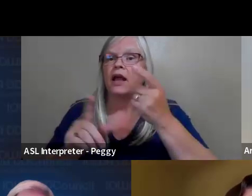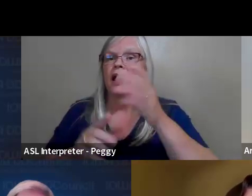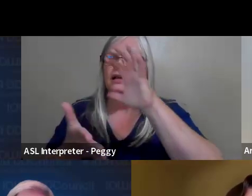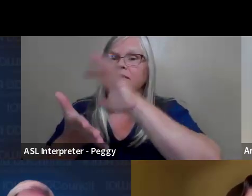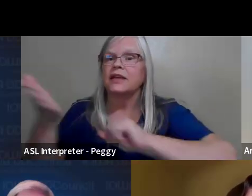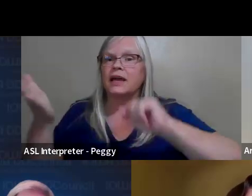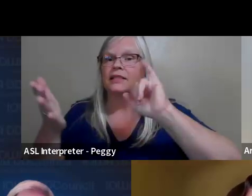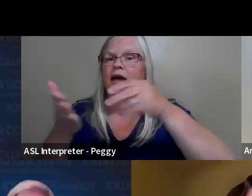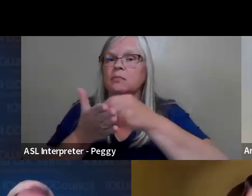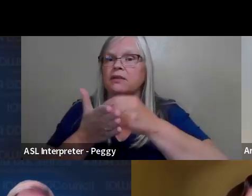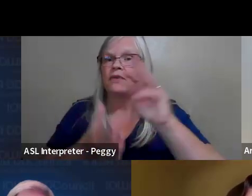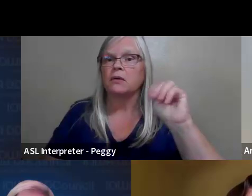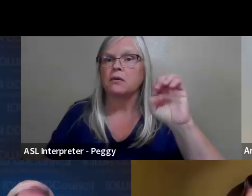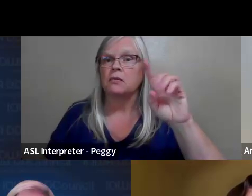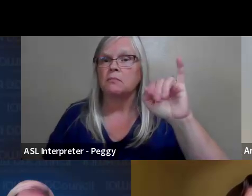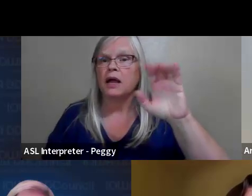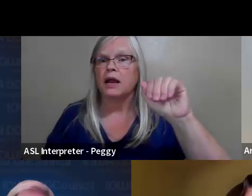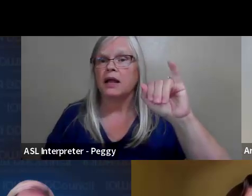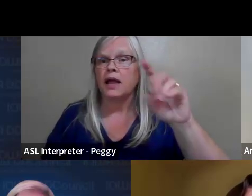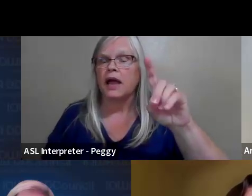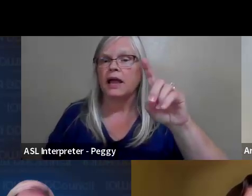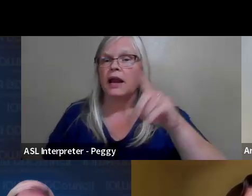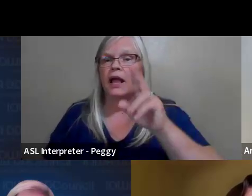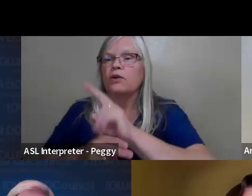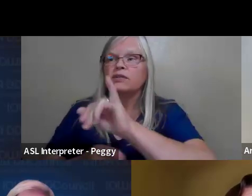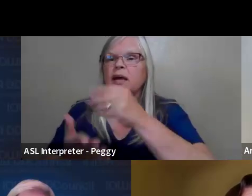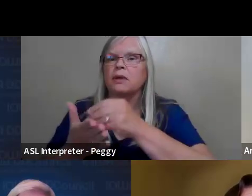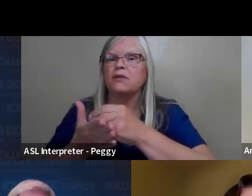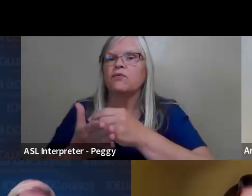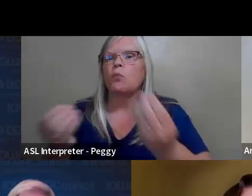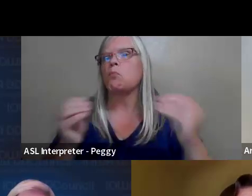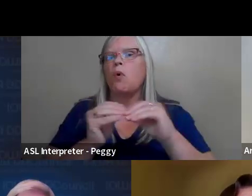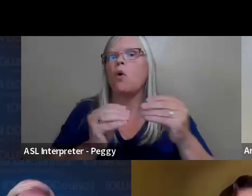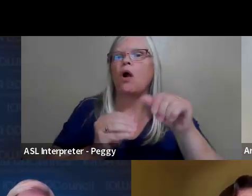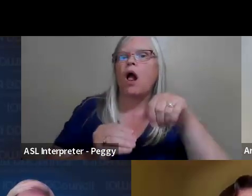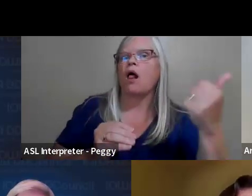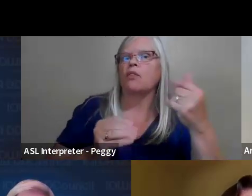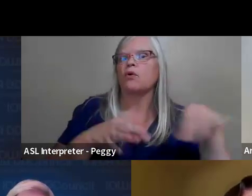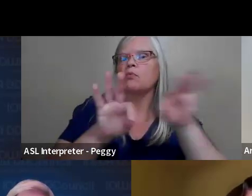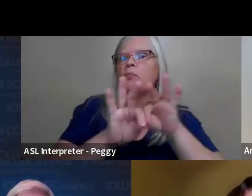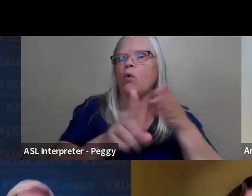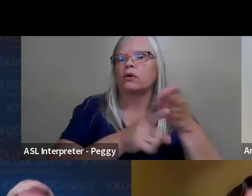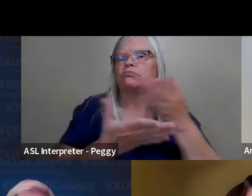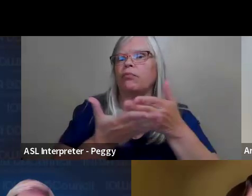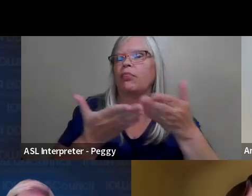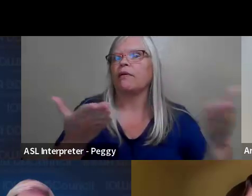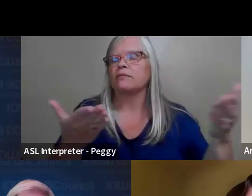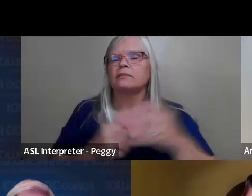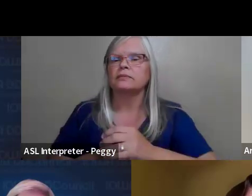money and use it for what they consider more important priorities. So I'll put that link in the chat. There